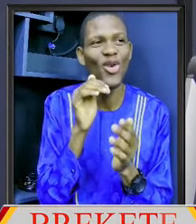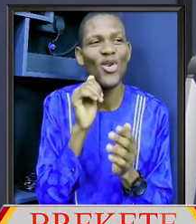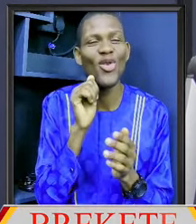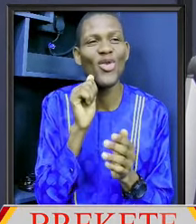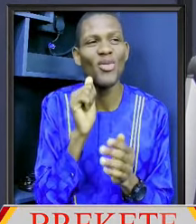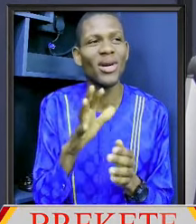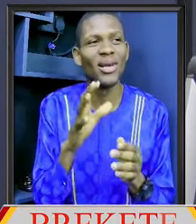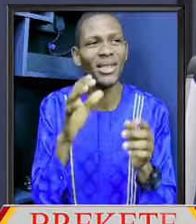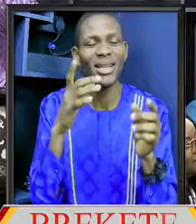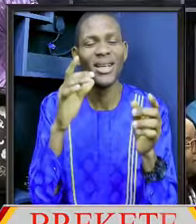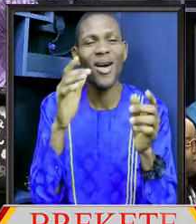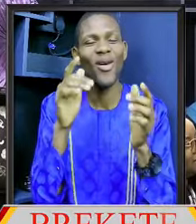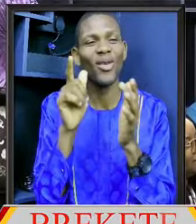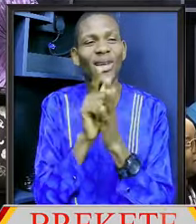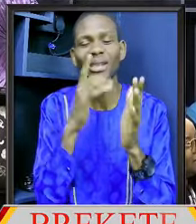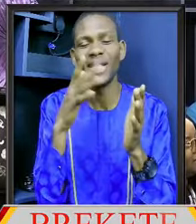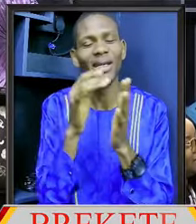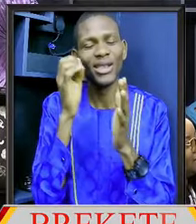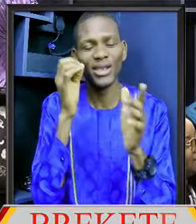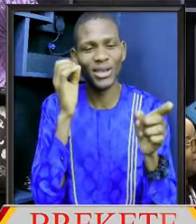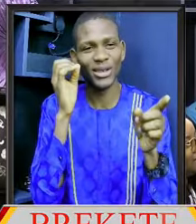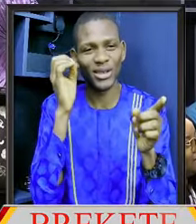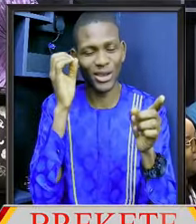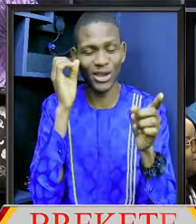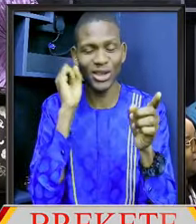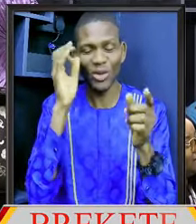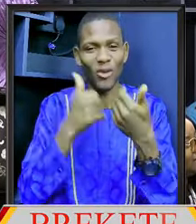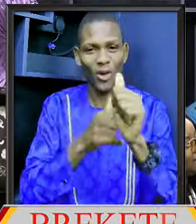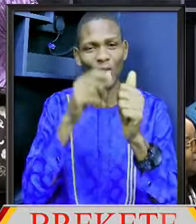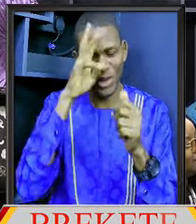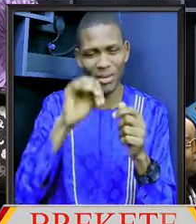Yeah, no, not be with you. Make your record, me go keep.